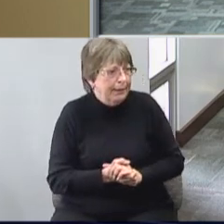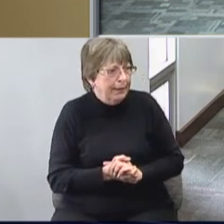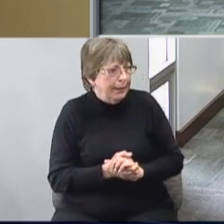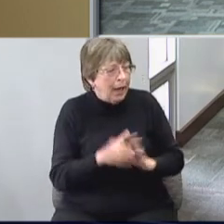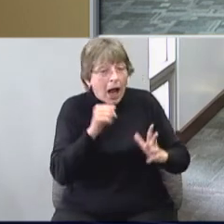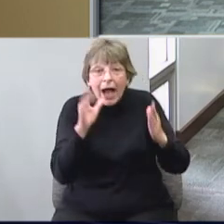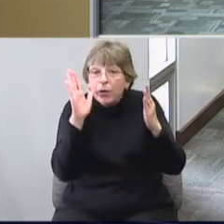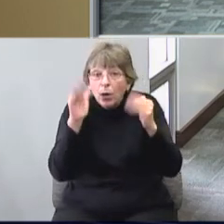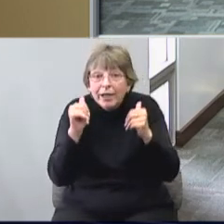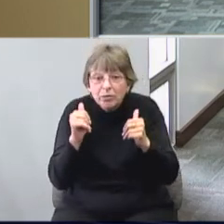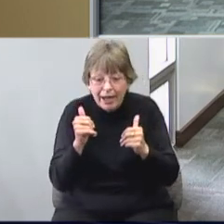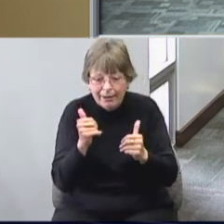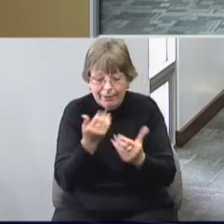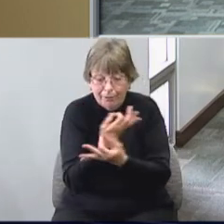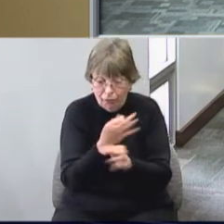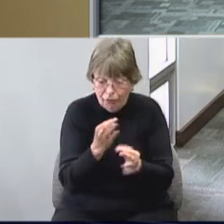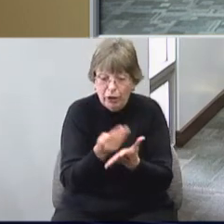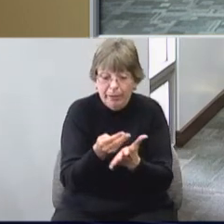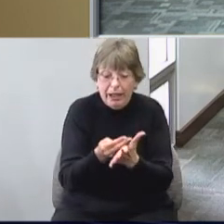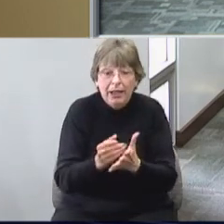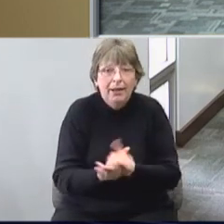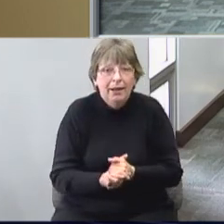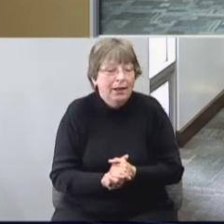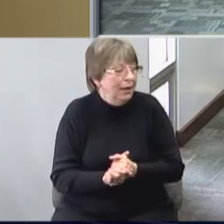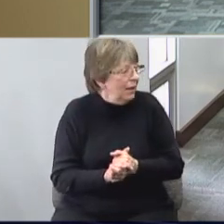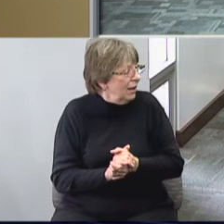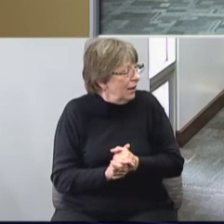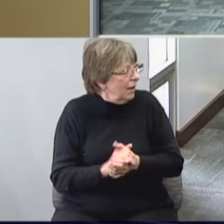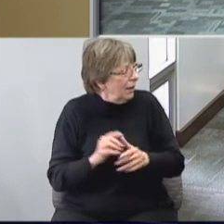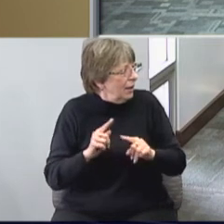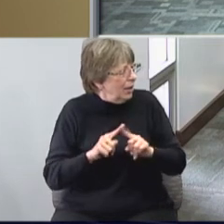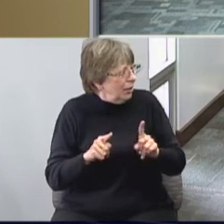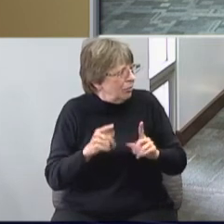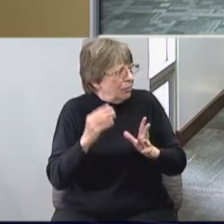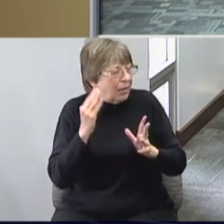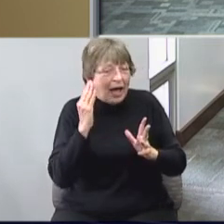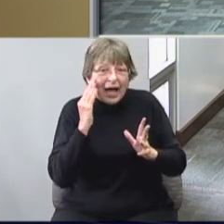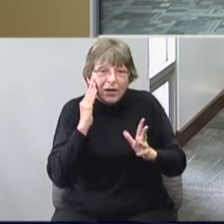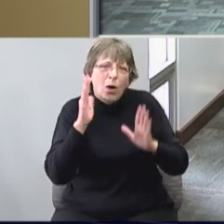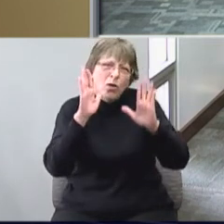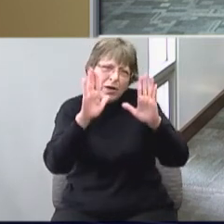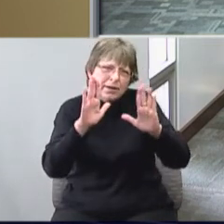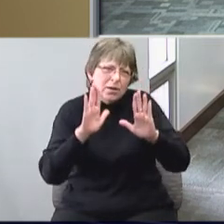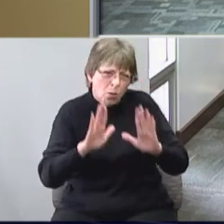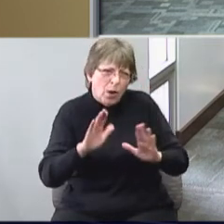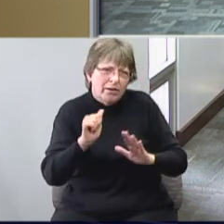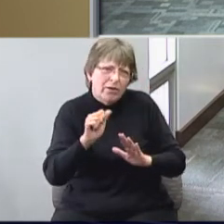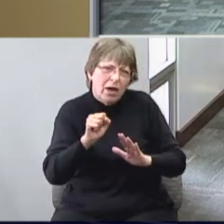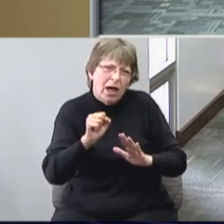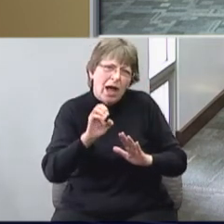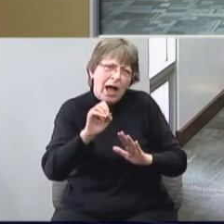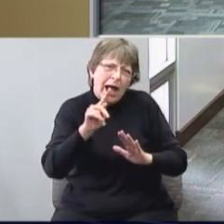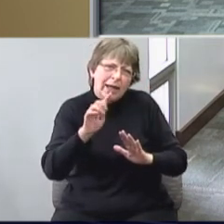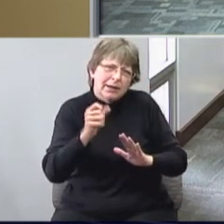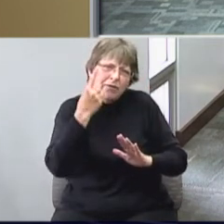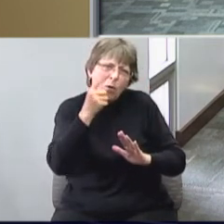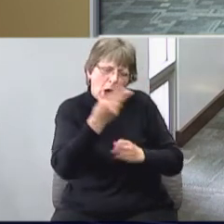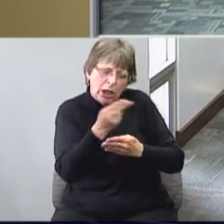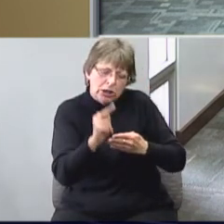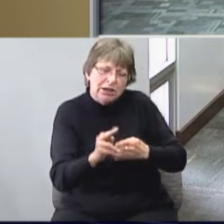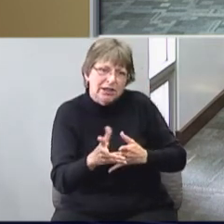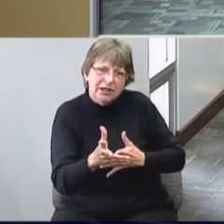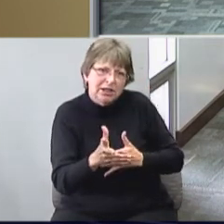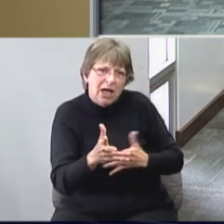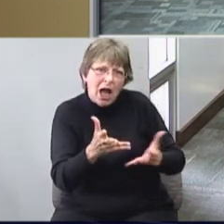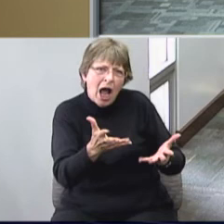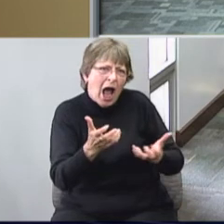don't expect it, but I know this is a great asset for Hutchinson. I wouldn't